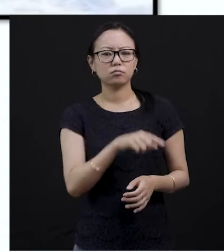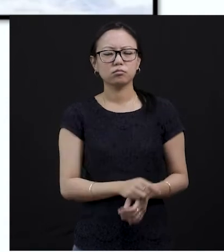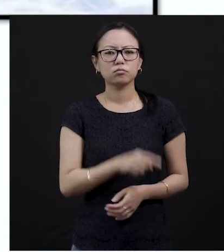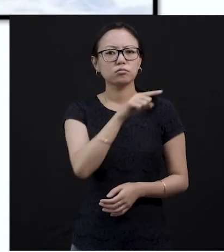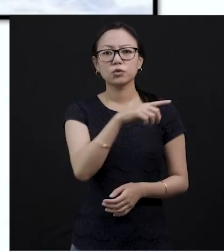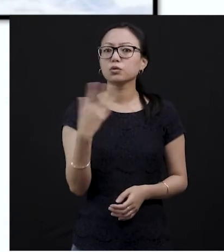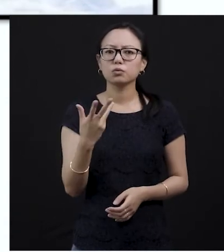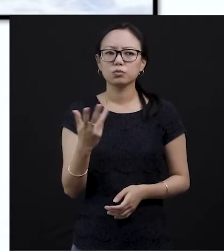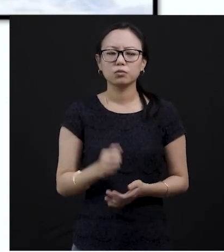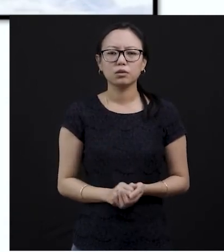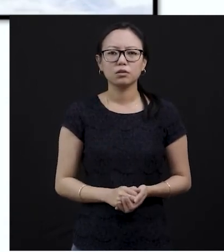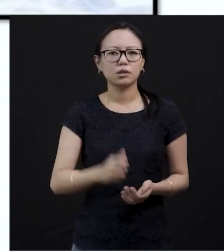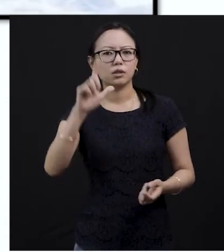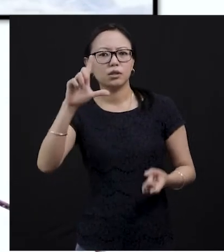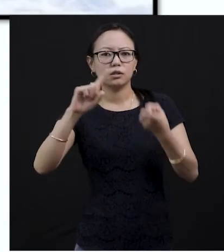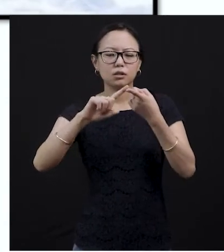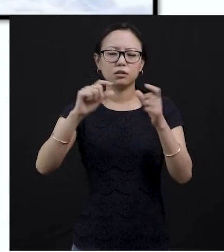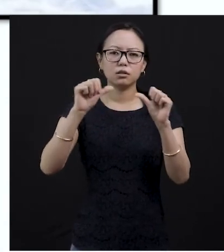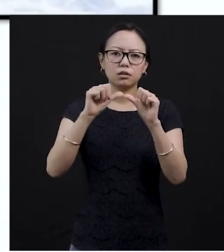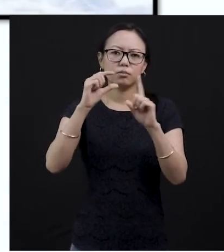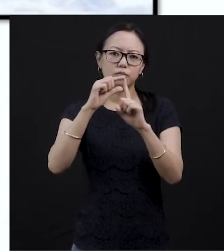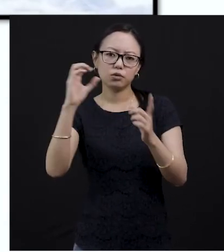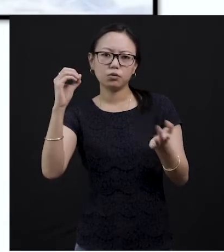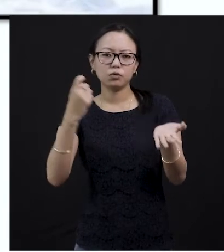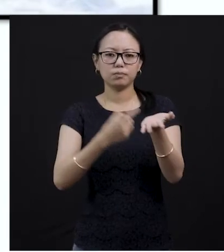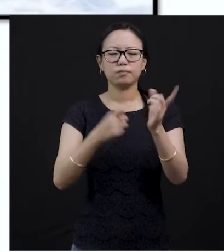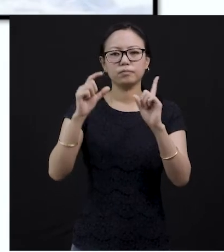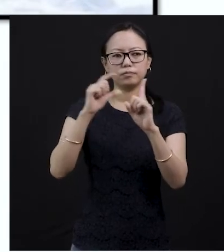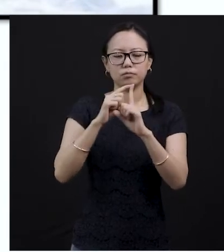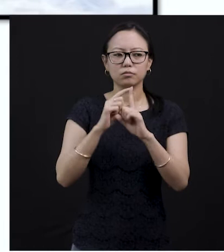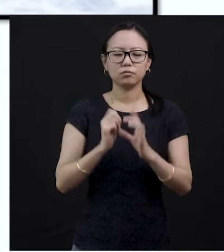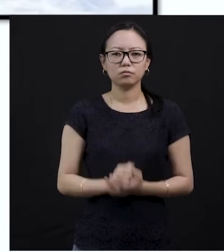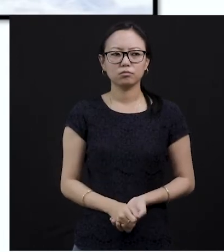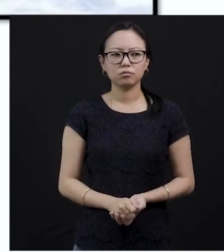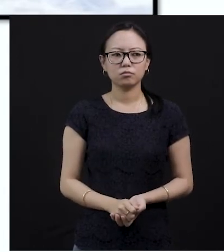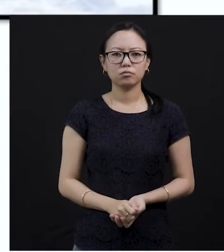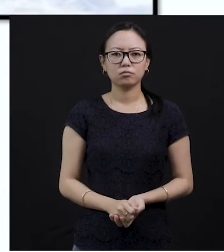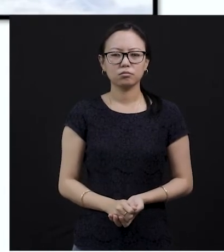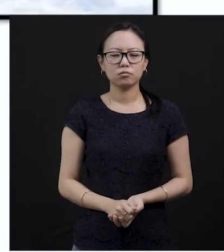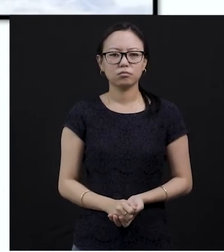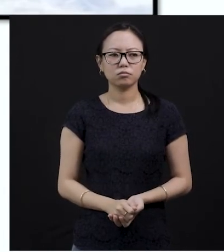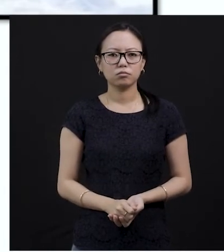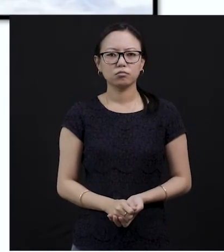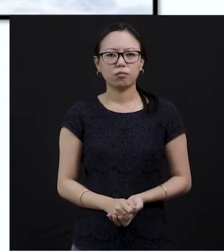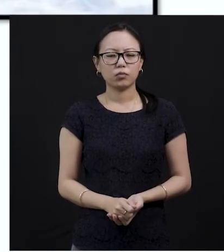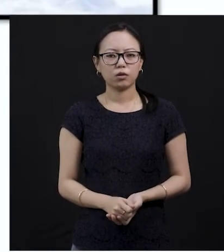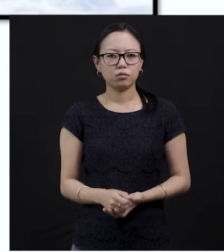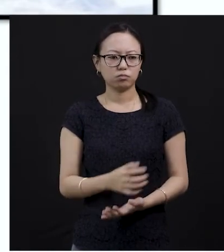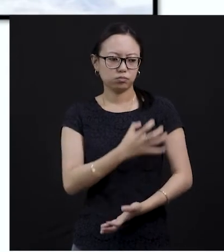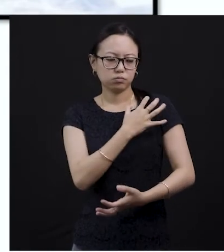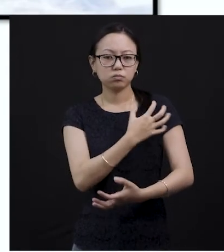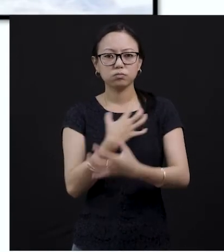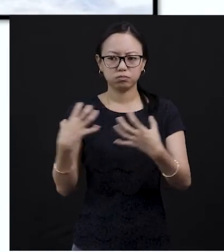leopard. Right. Snow leopard. You can see a snow leopard, the fur. Fur, that means the hair that